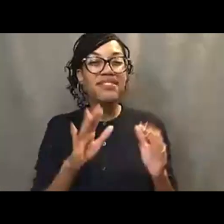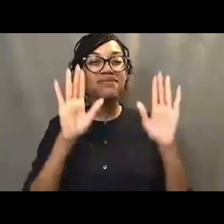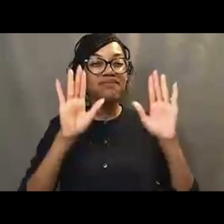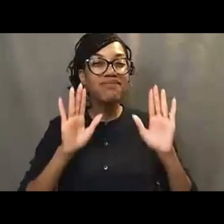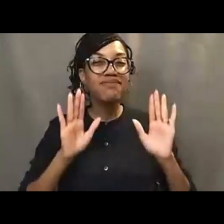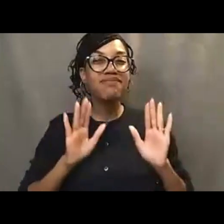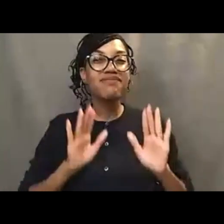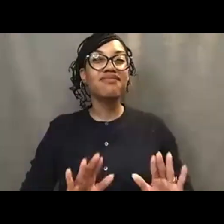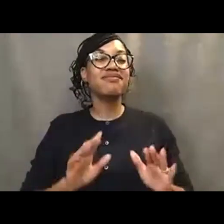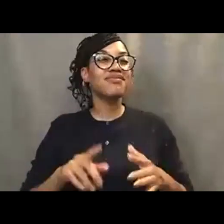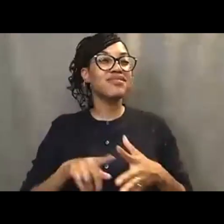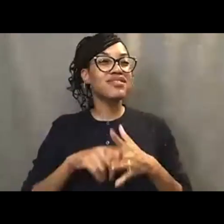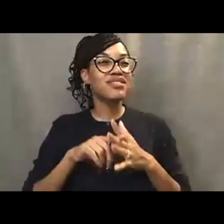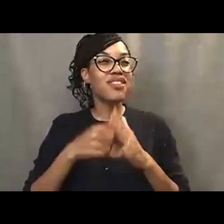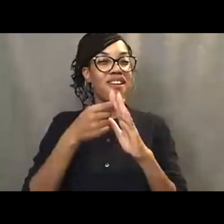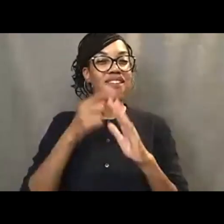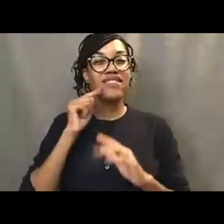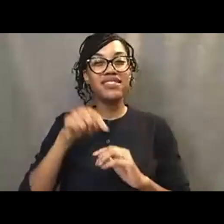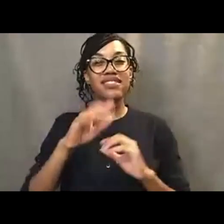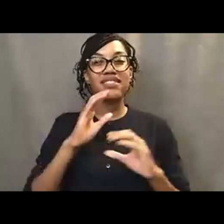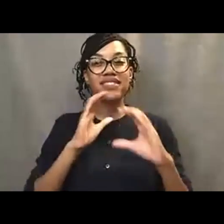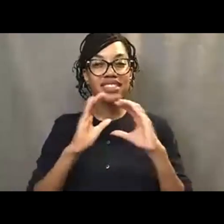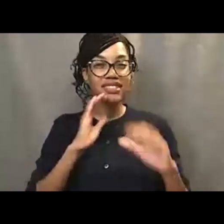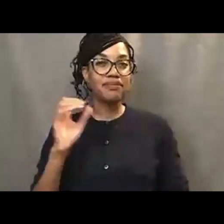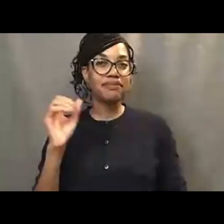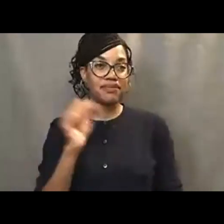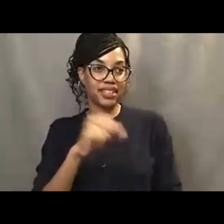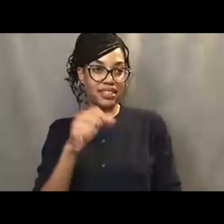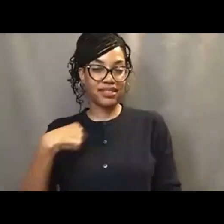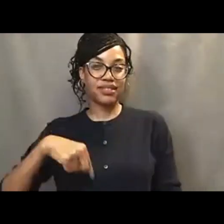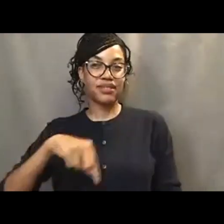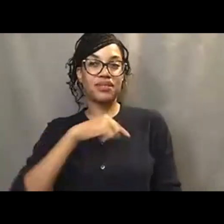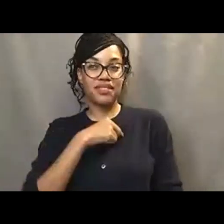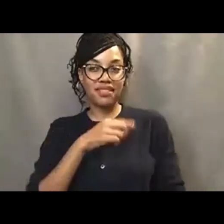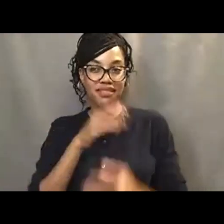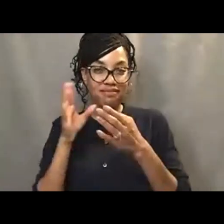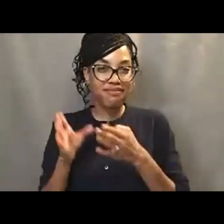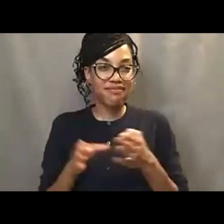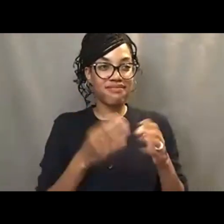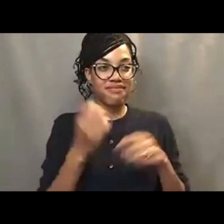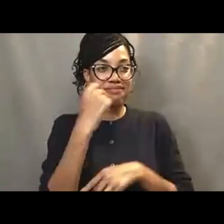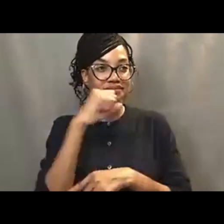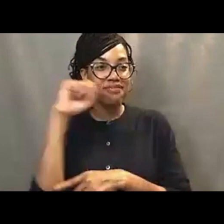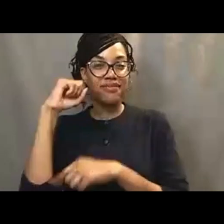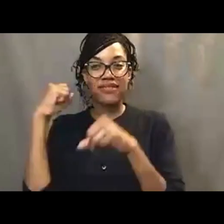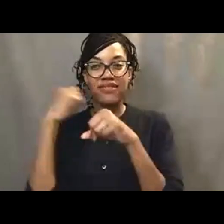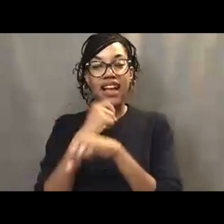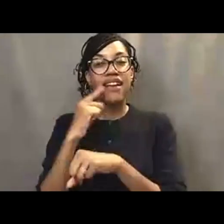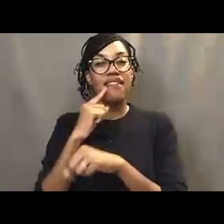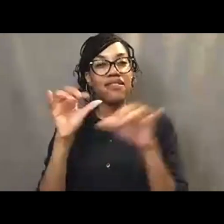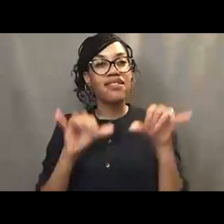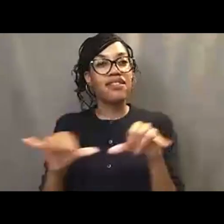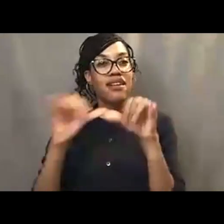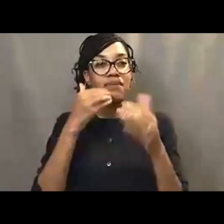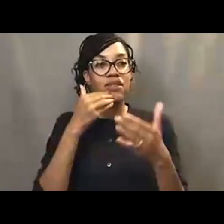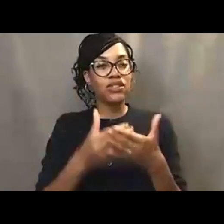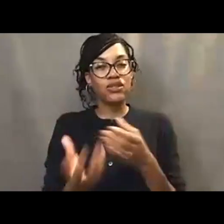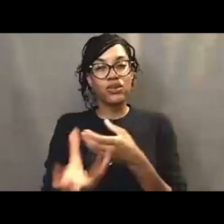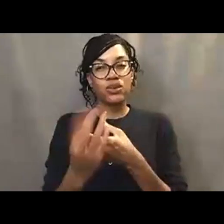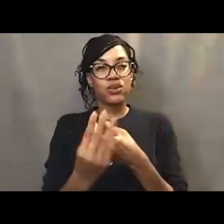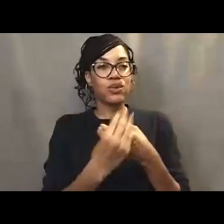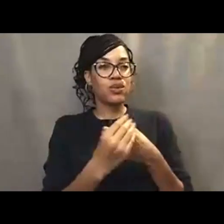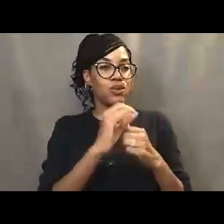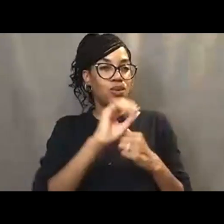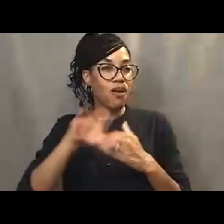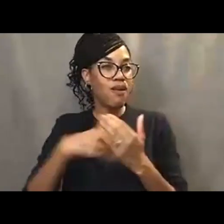way to start this conversation. Yes, we are organizing for the common good. We want to include everyone. So we have a question